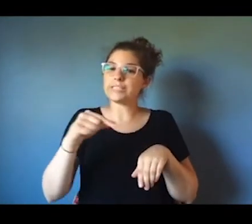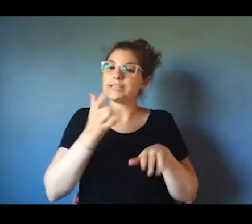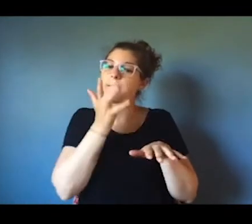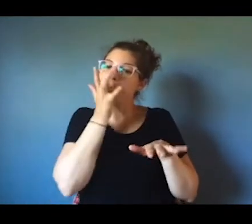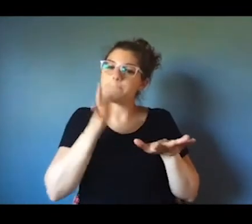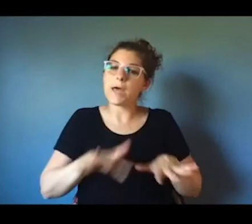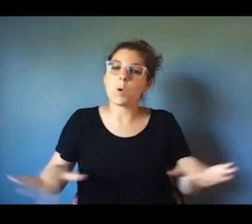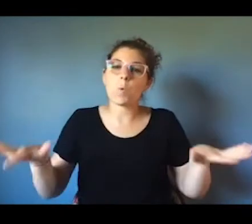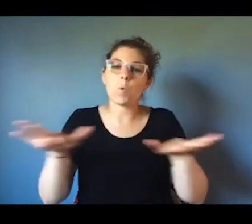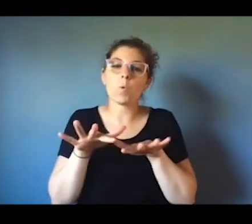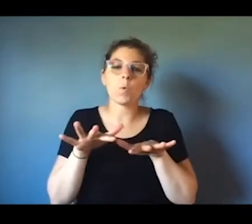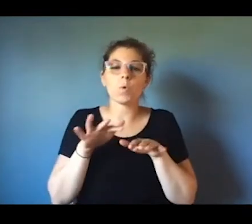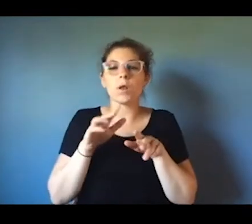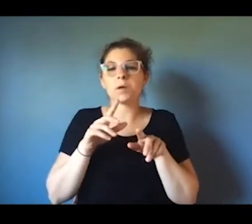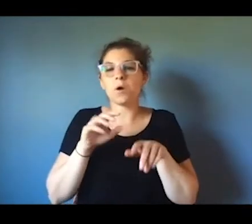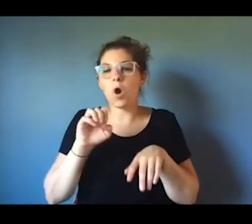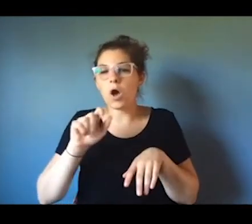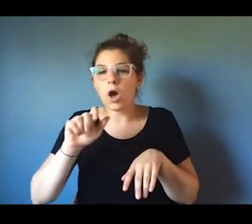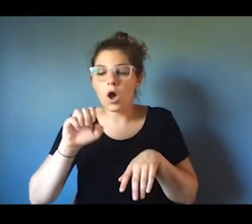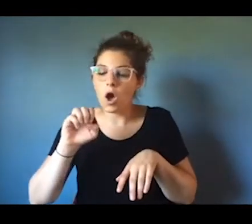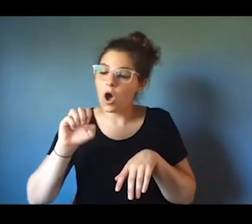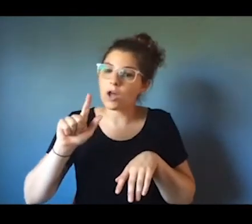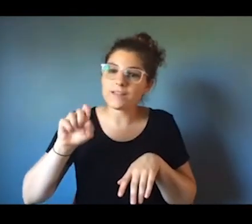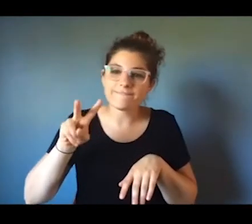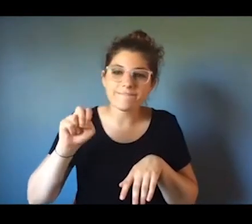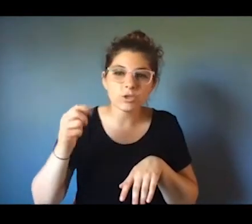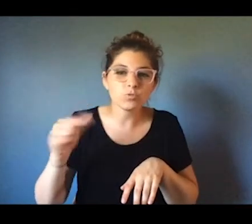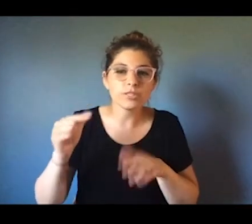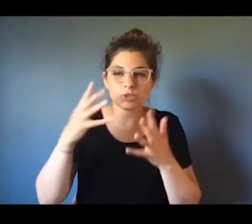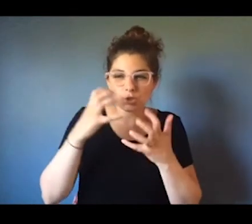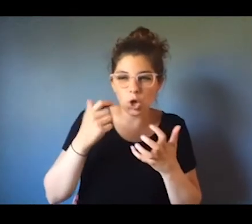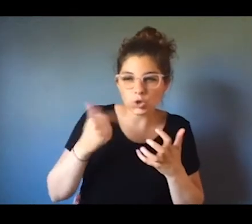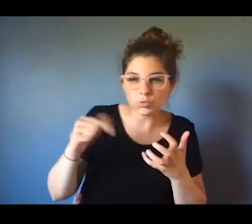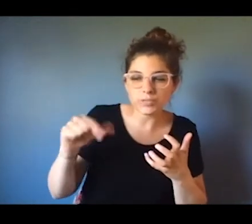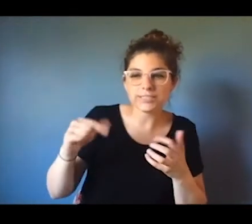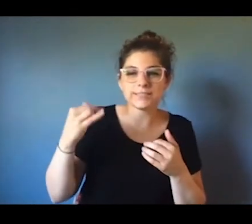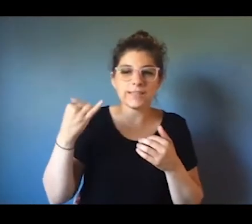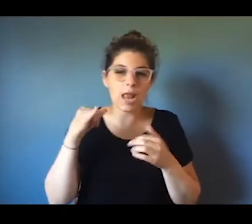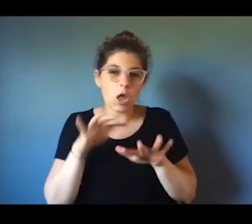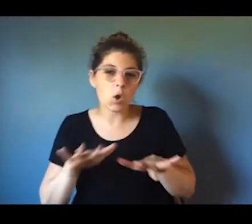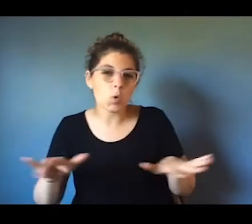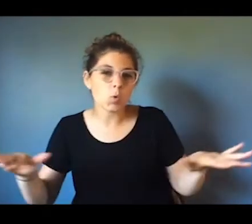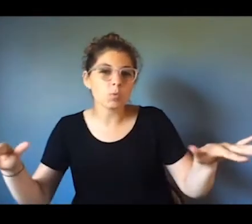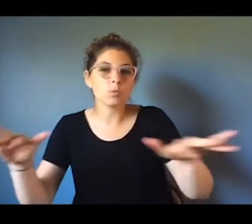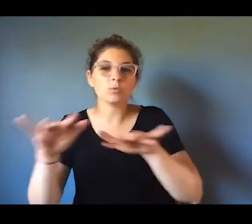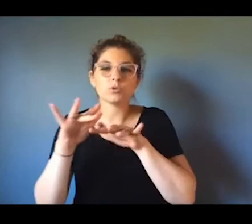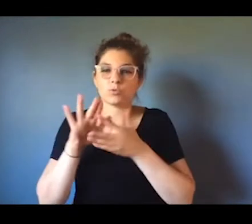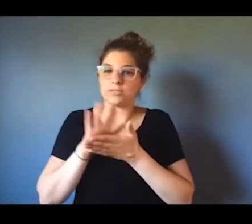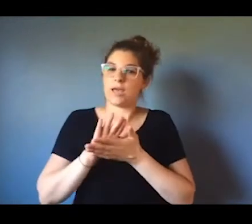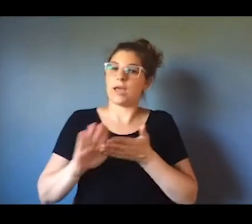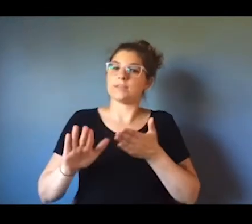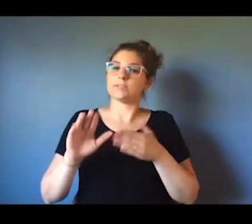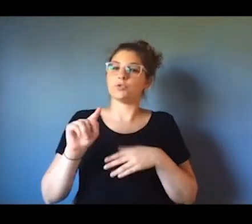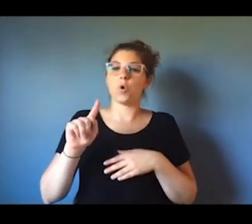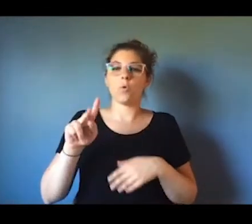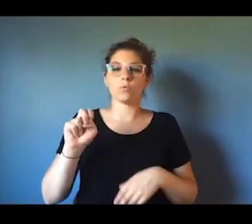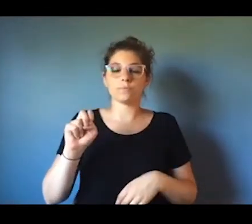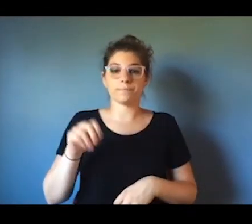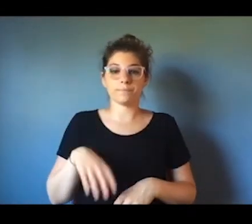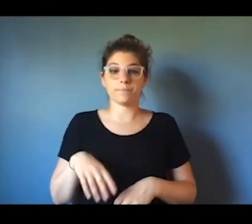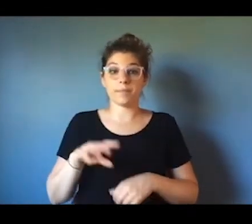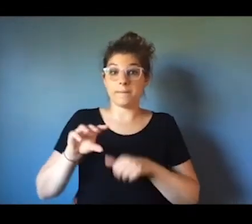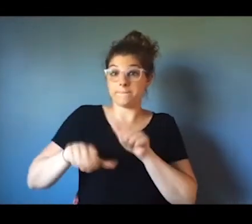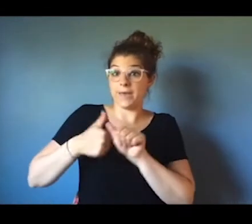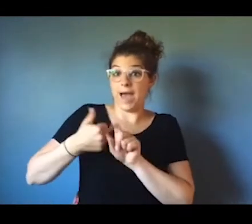meadow, so there's lots of sort of olive greens and light greens and dark greens in there, and mixed in with some yellows to just give it a nice